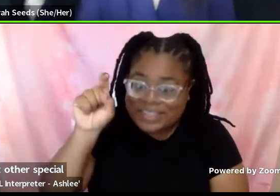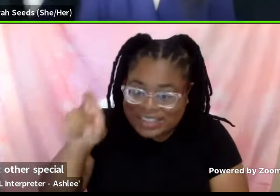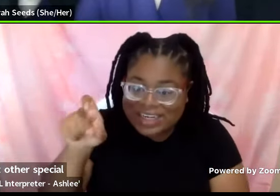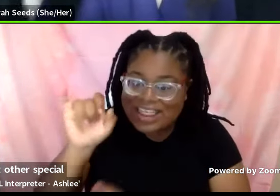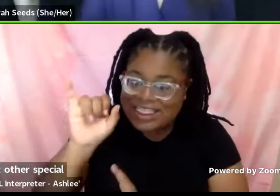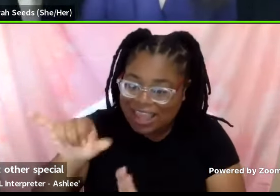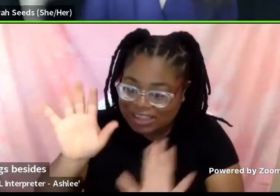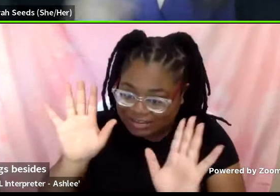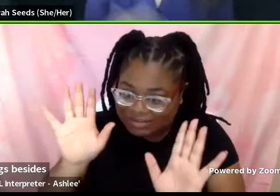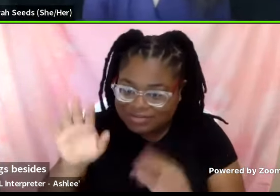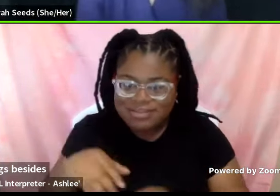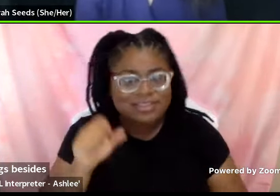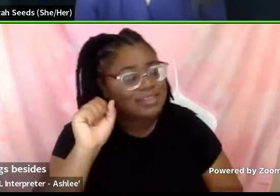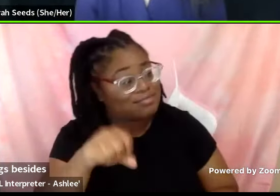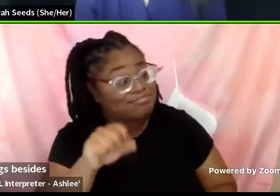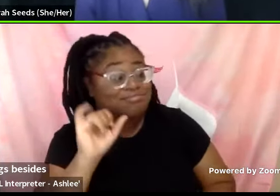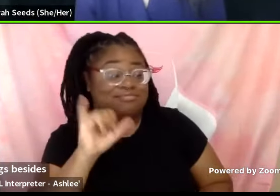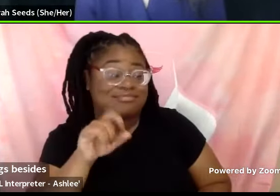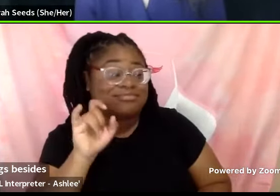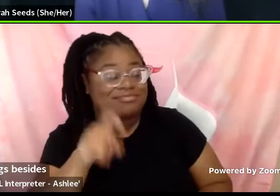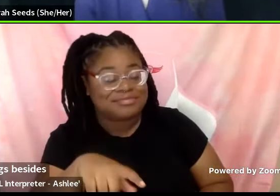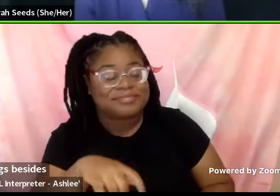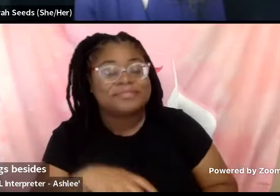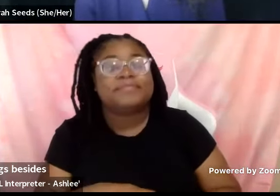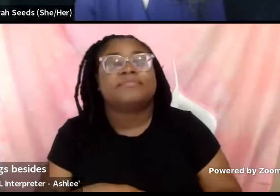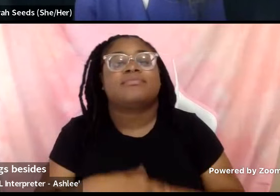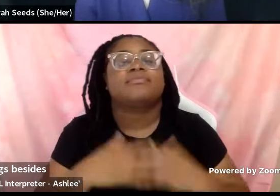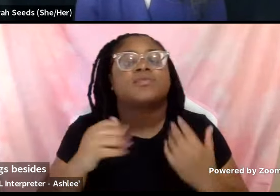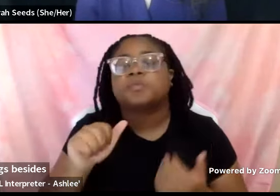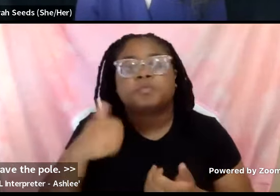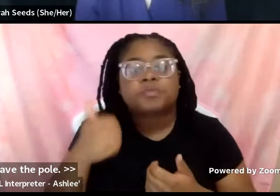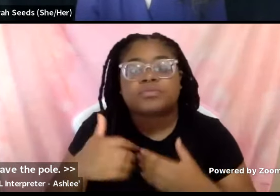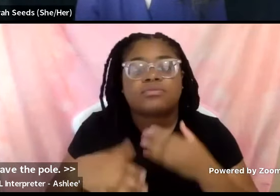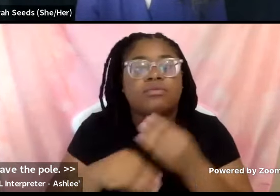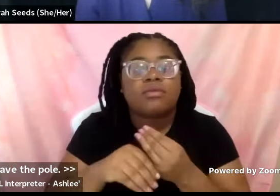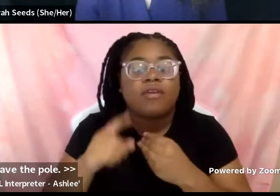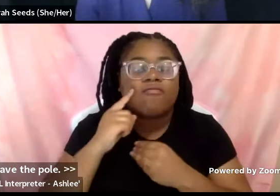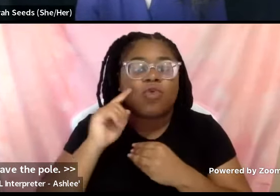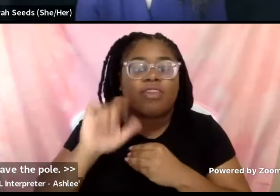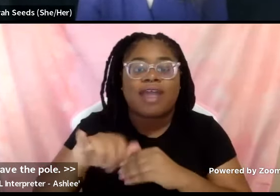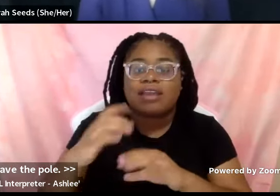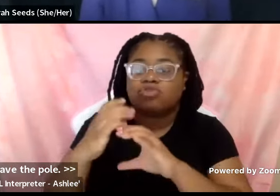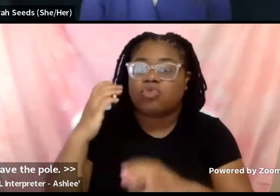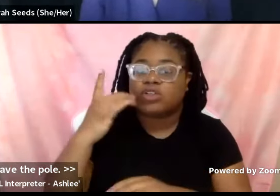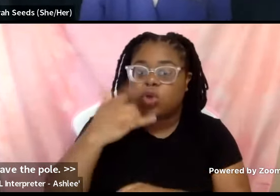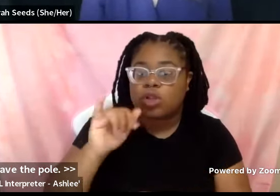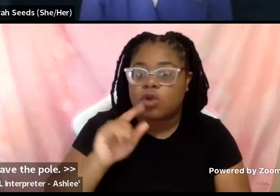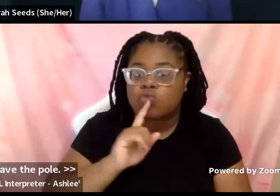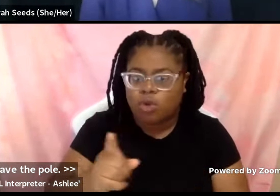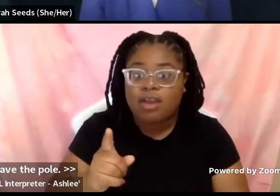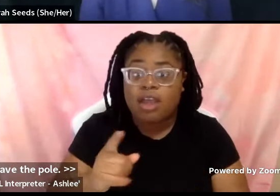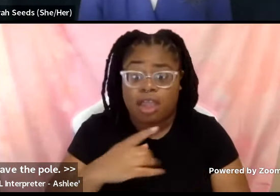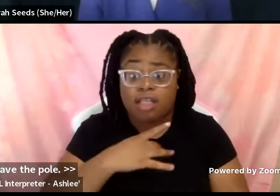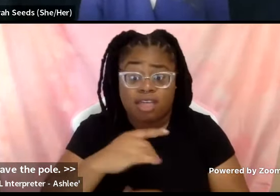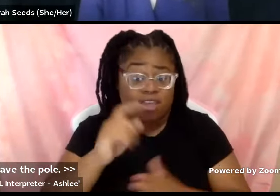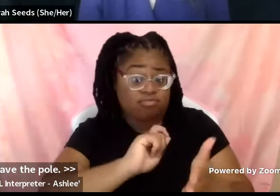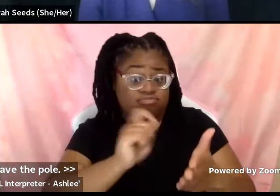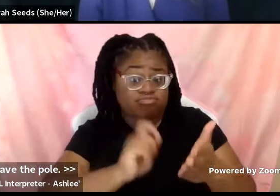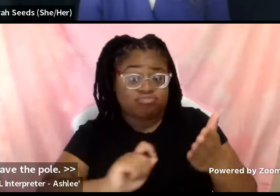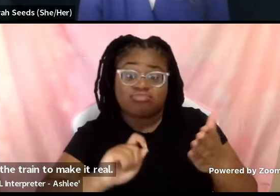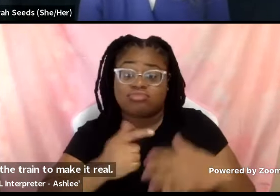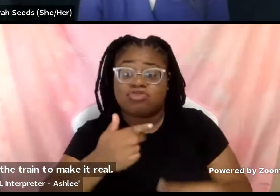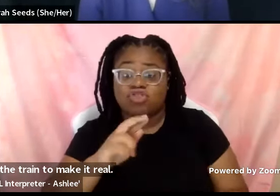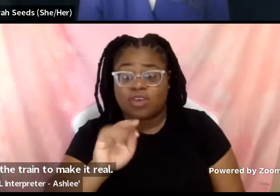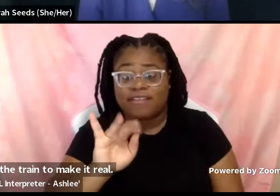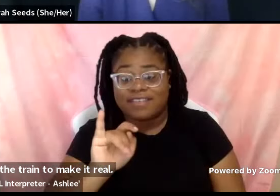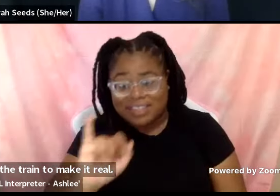have to have on like for this train to make it real? Like I love the graffiti that you had on there. I mean,